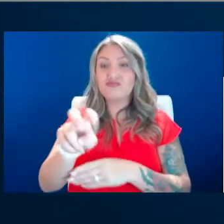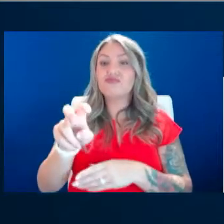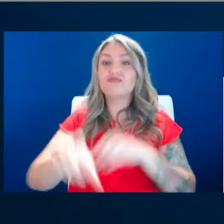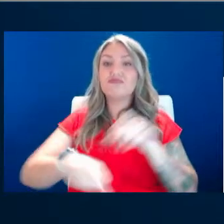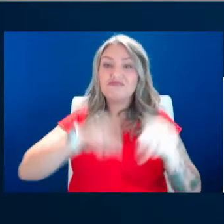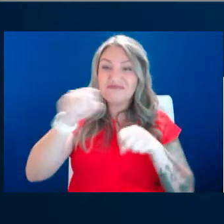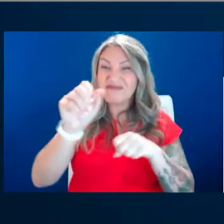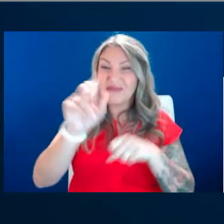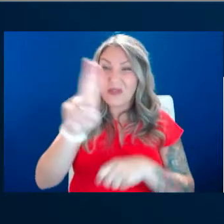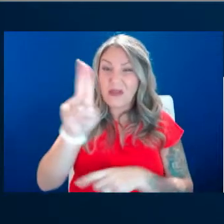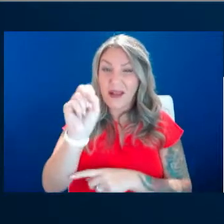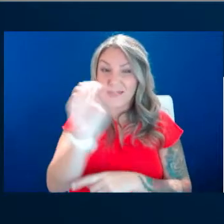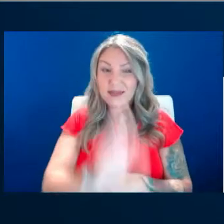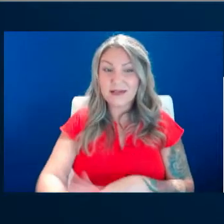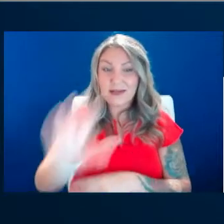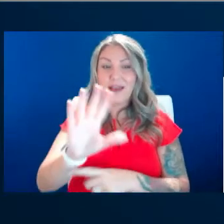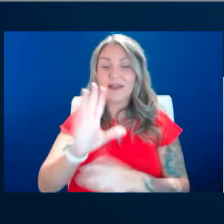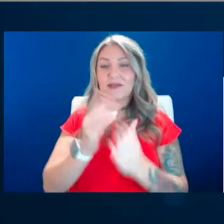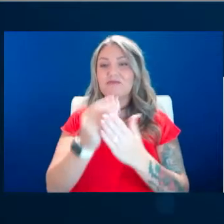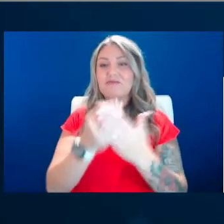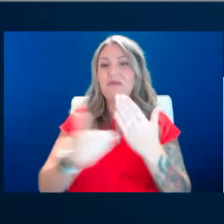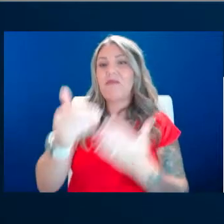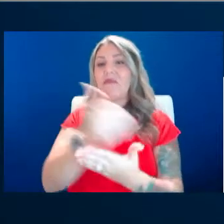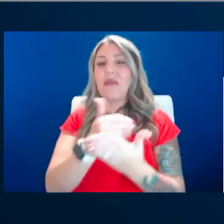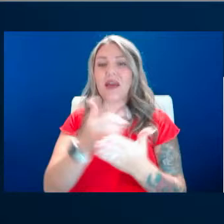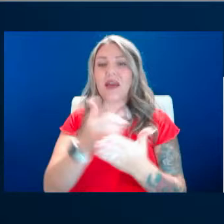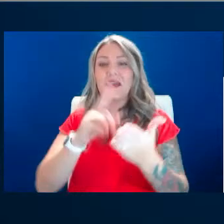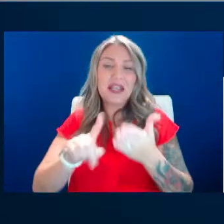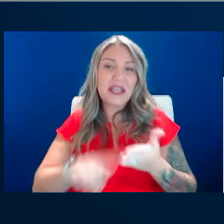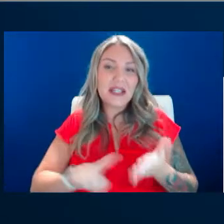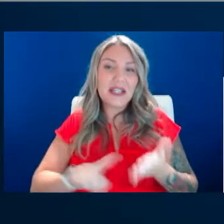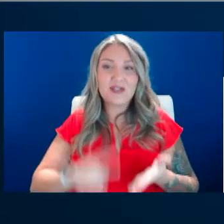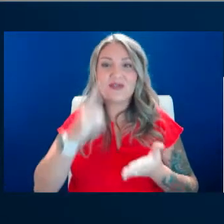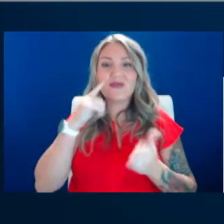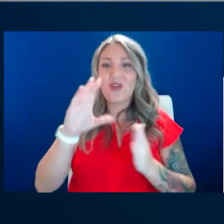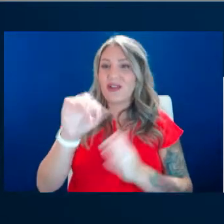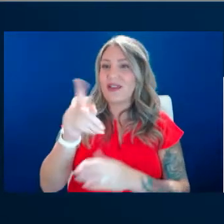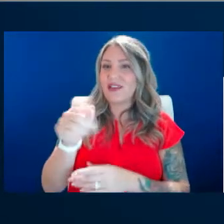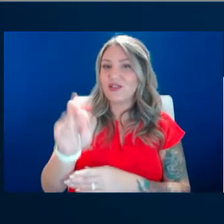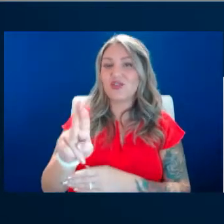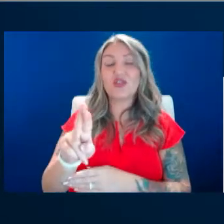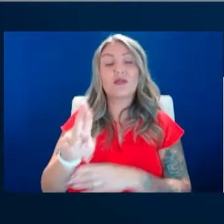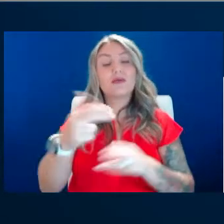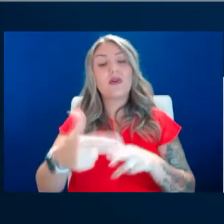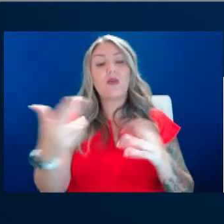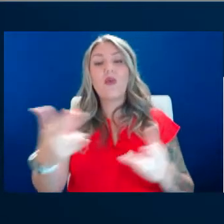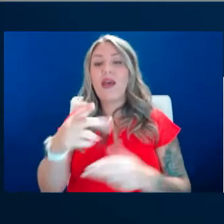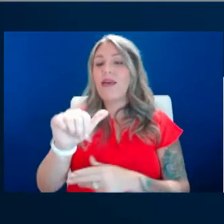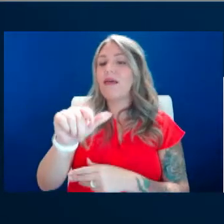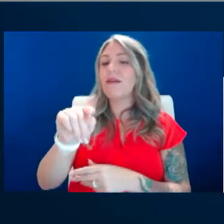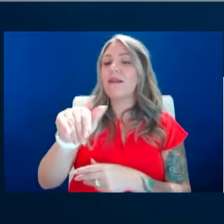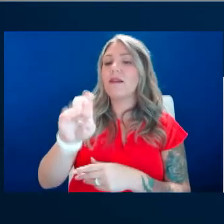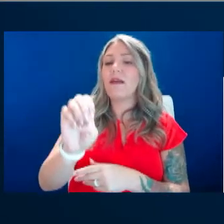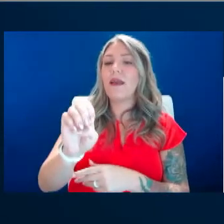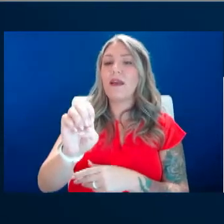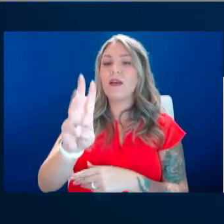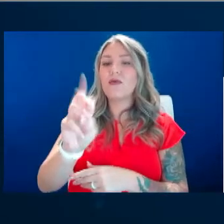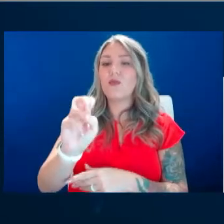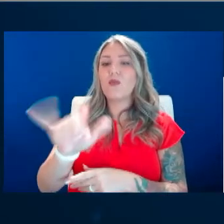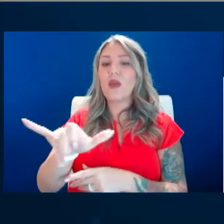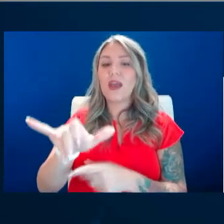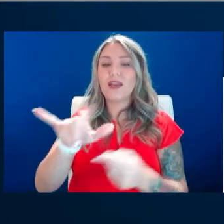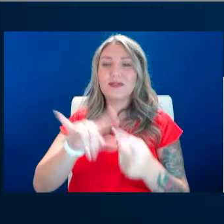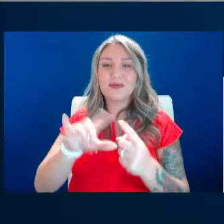cancer research. The team out there today is called Gateway to a Cure. These are not professional bike riders. They are employees with the